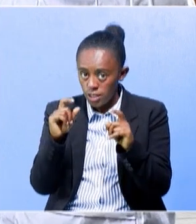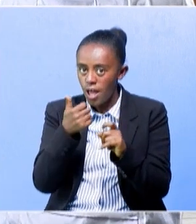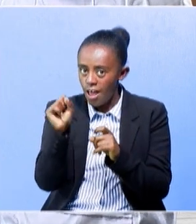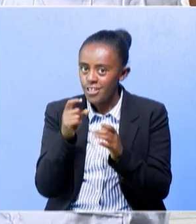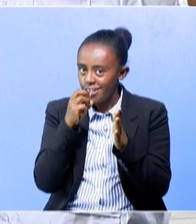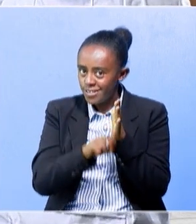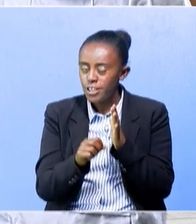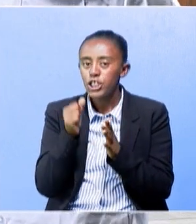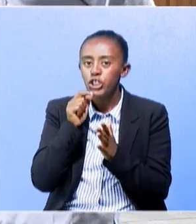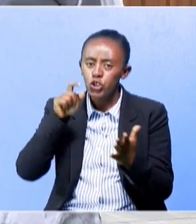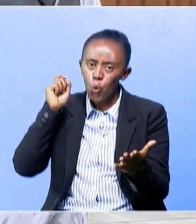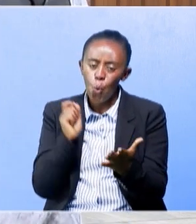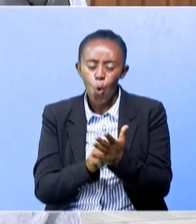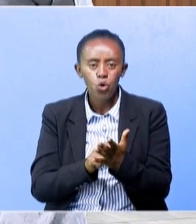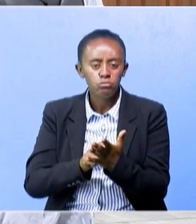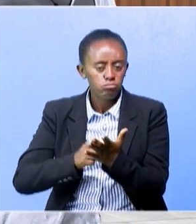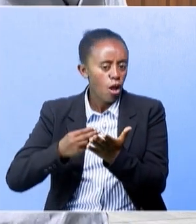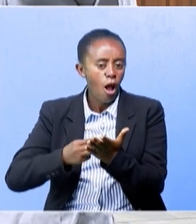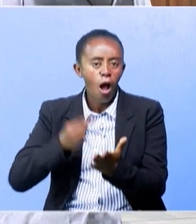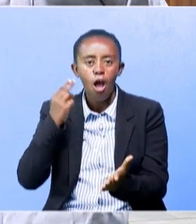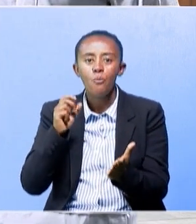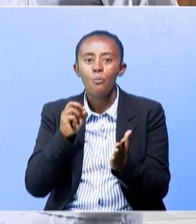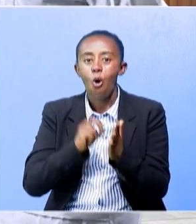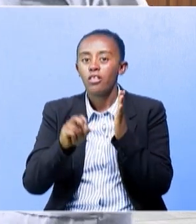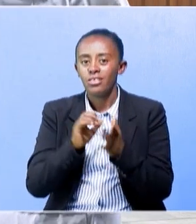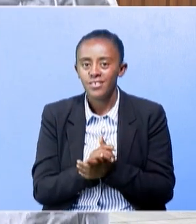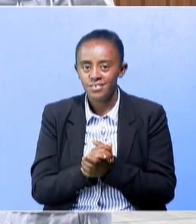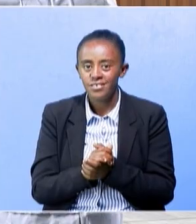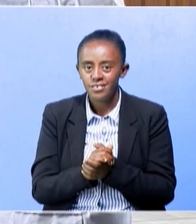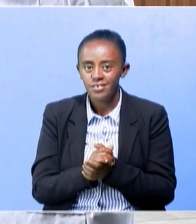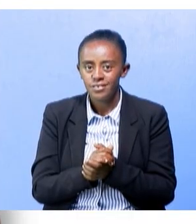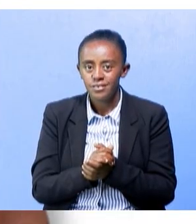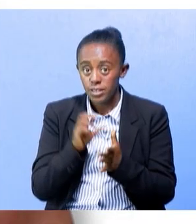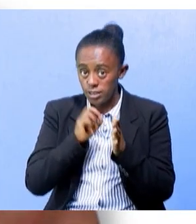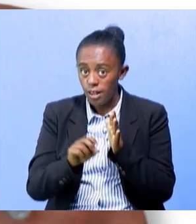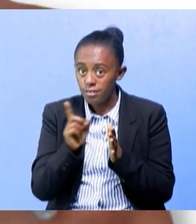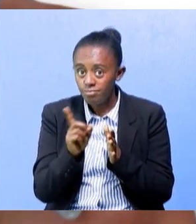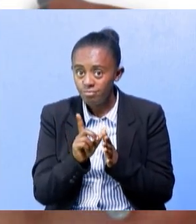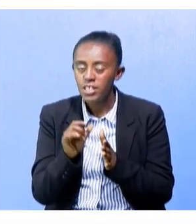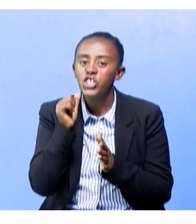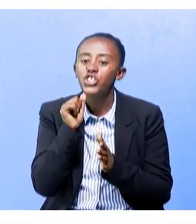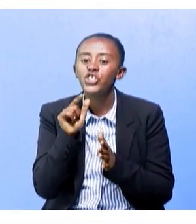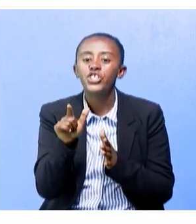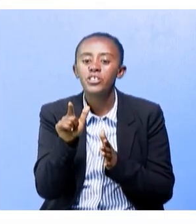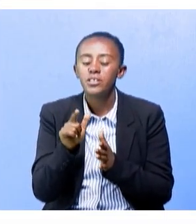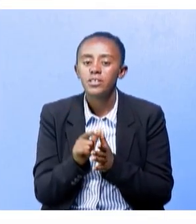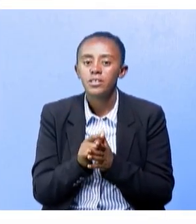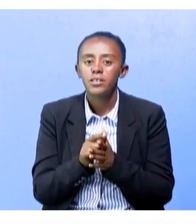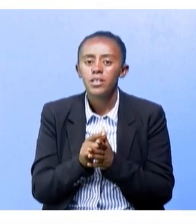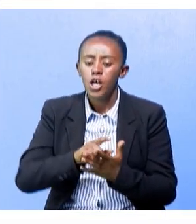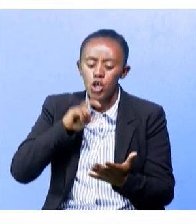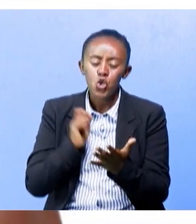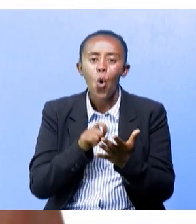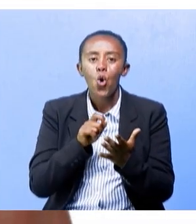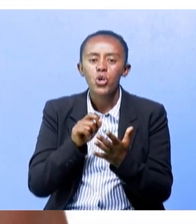result, she scored high point. The result is what? She scored the